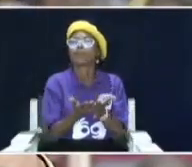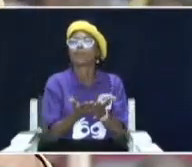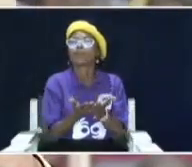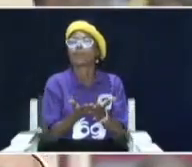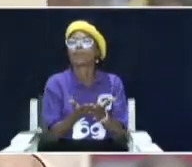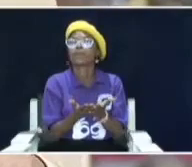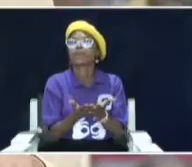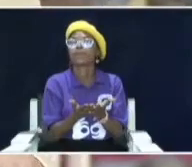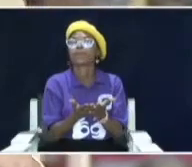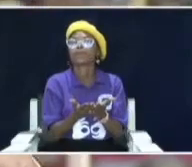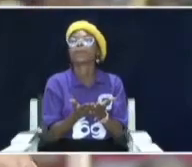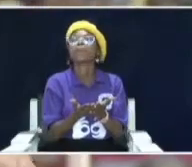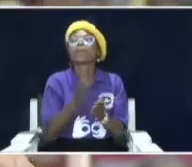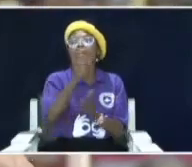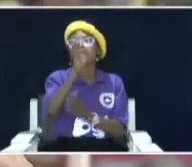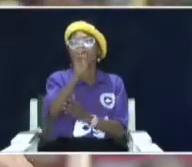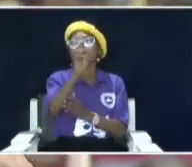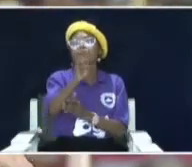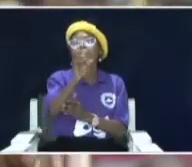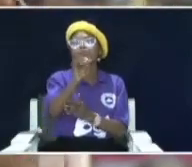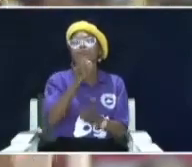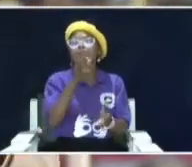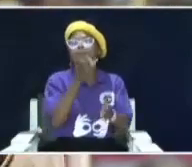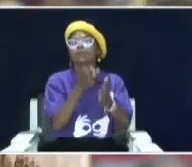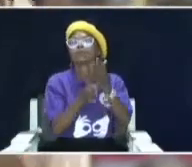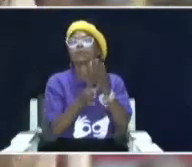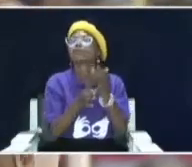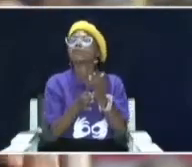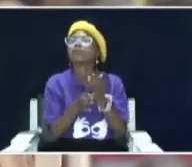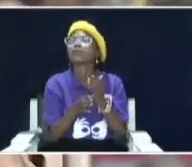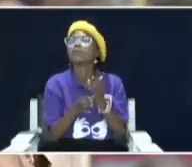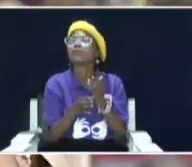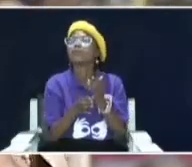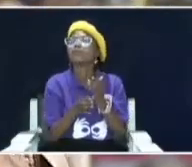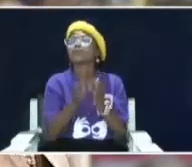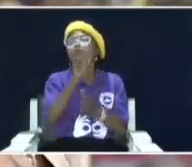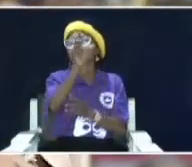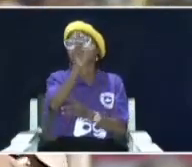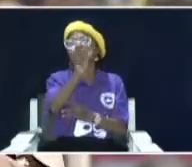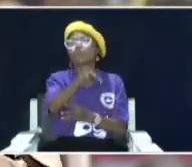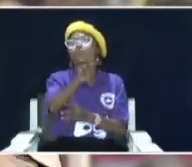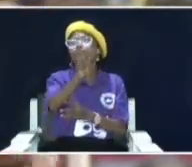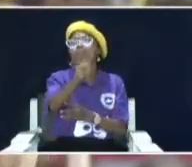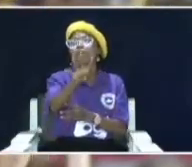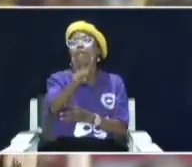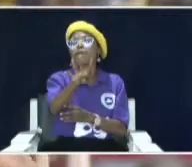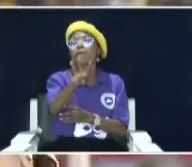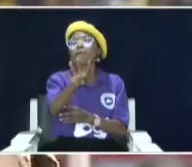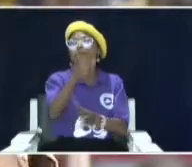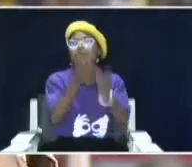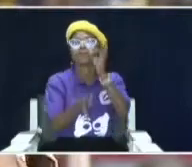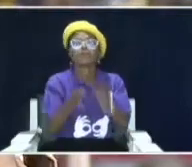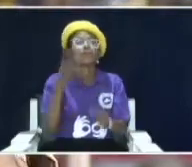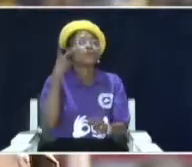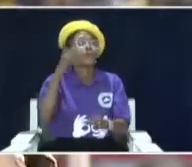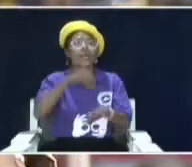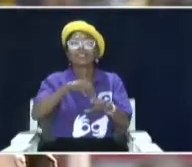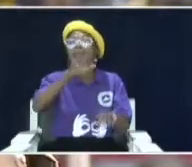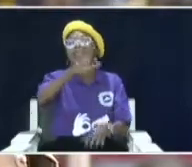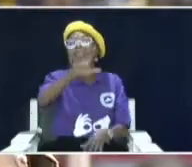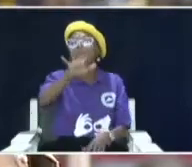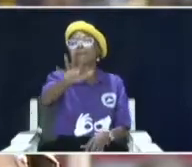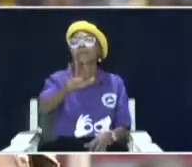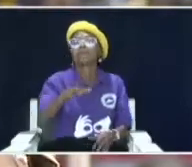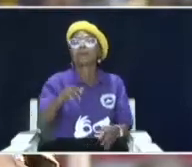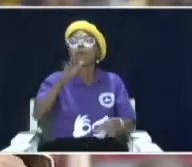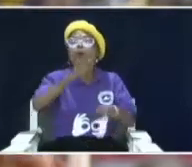According to the book of Exodus, the Bible says in Exodus 24, if you look at verse 35, the Bible says